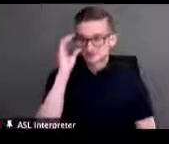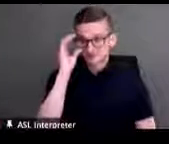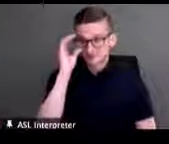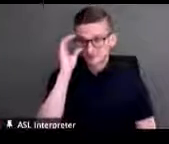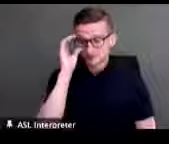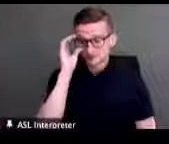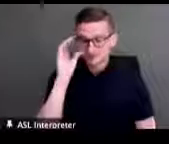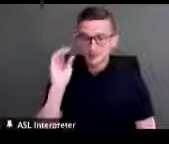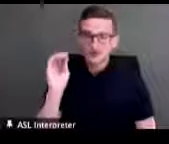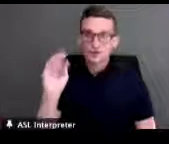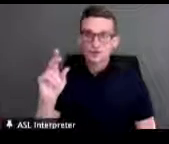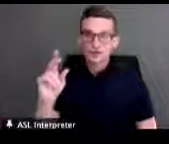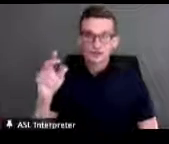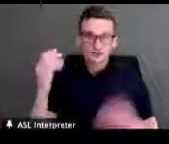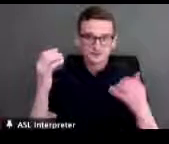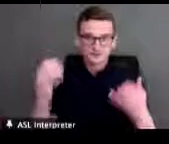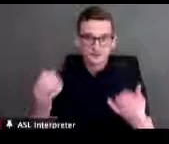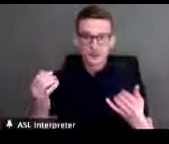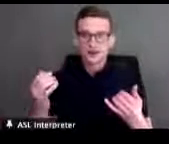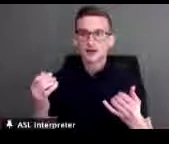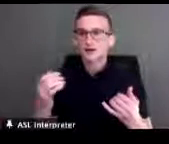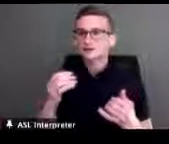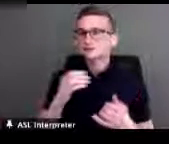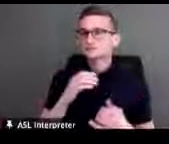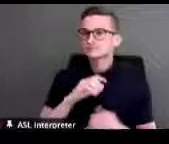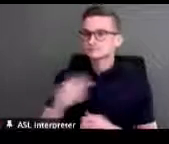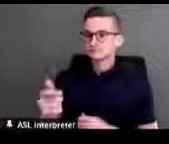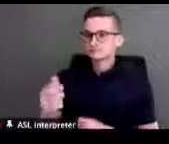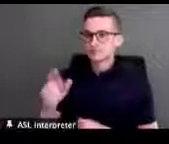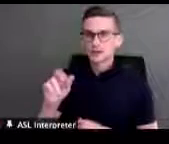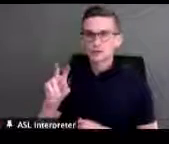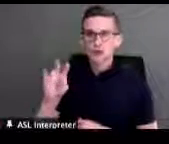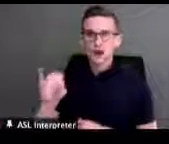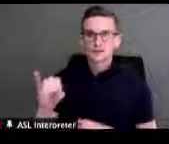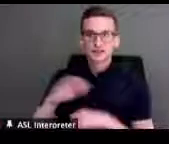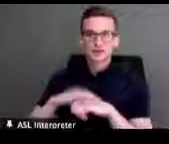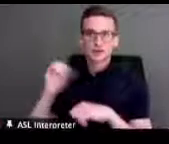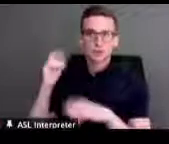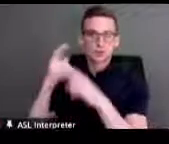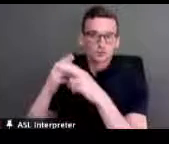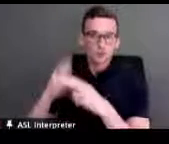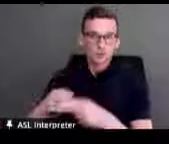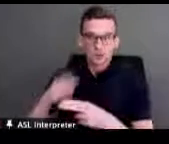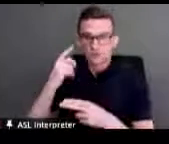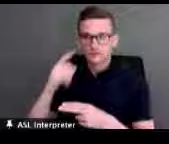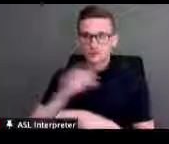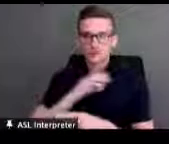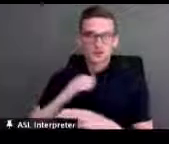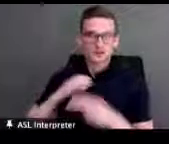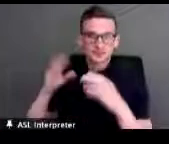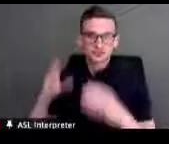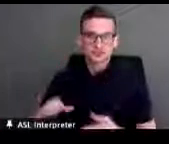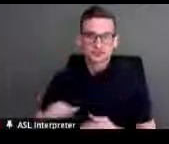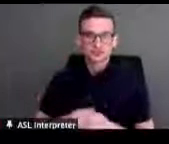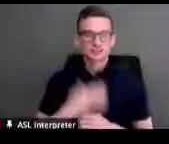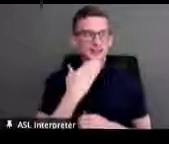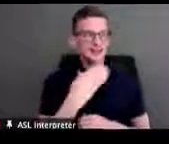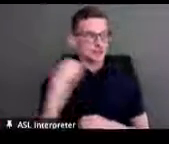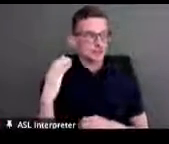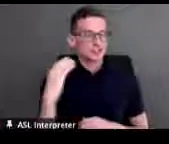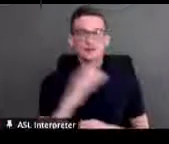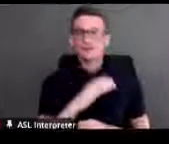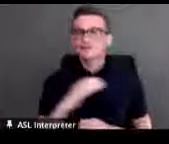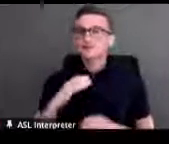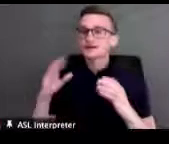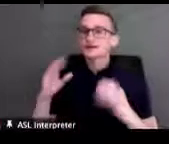Okay, so now let's go to Robbie for a roll call of the commissioners. Thank you, Chair. Commissioner